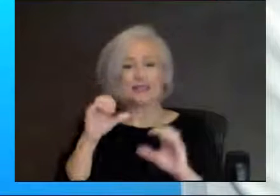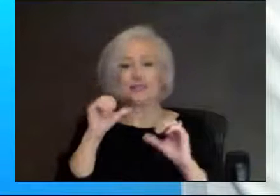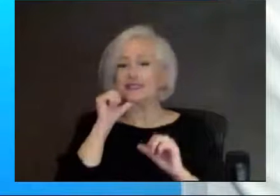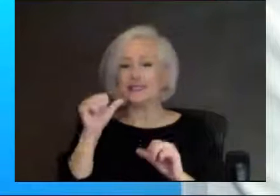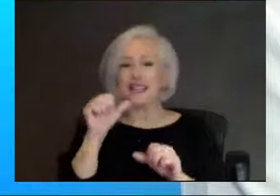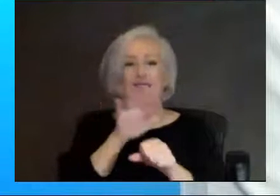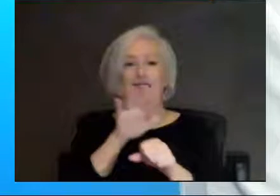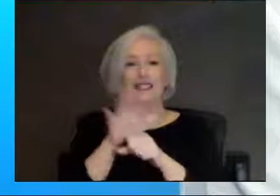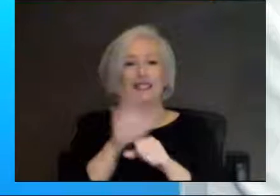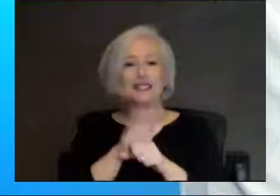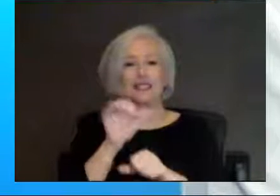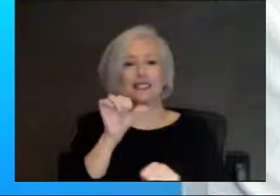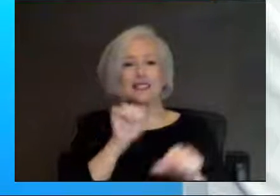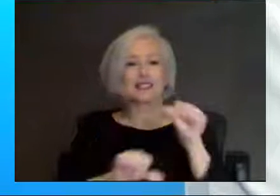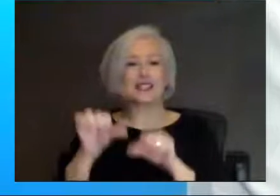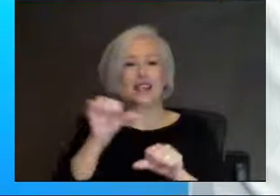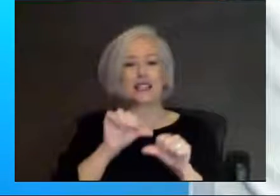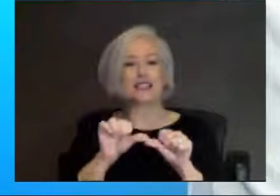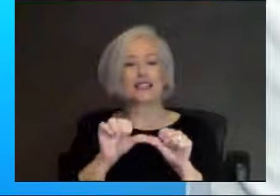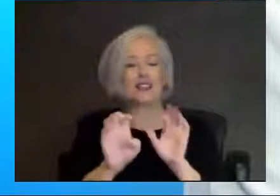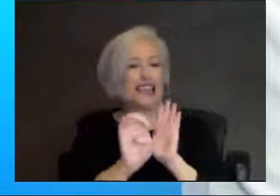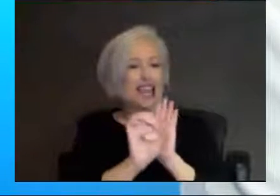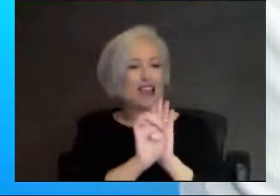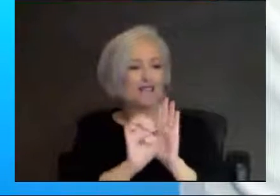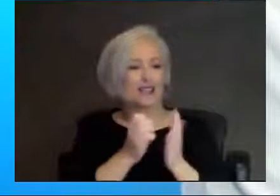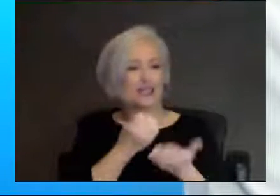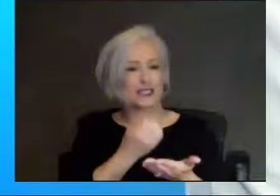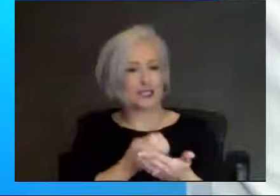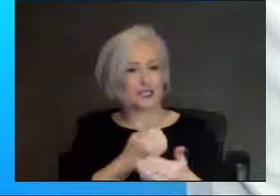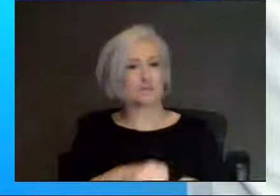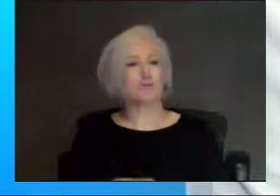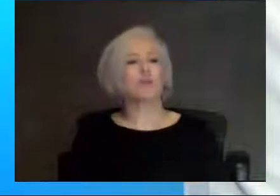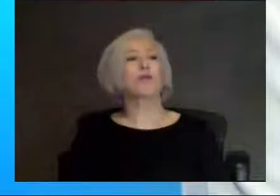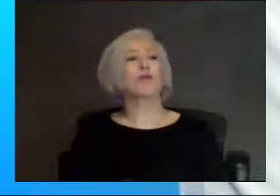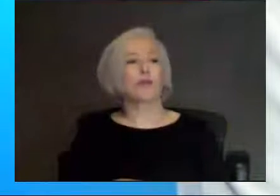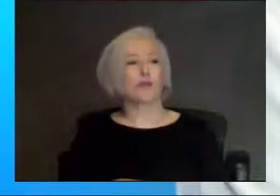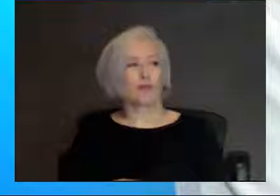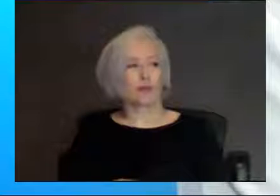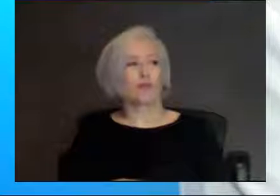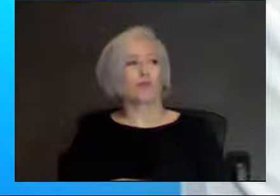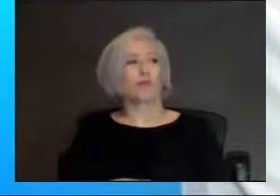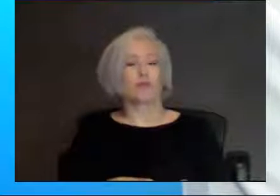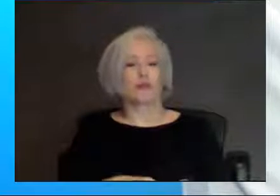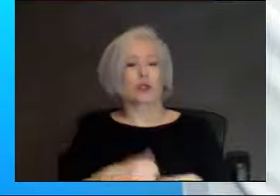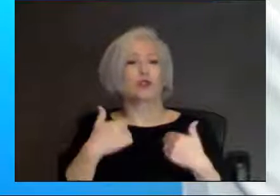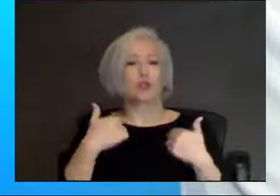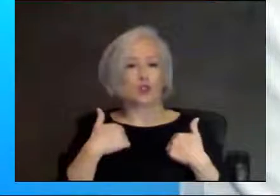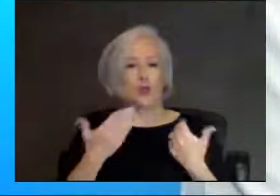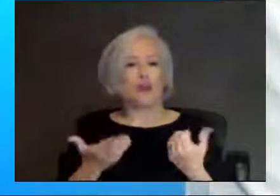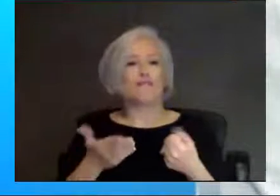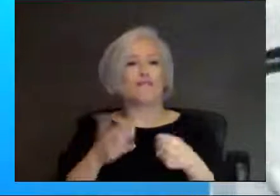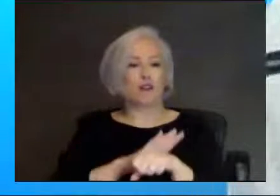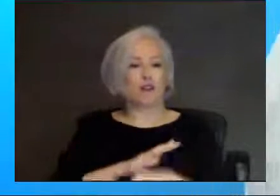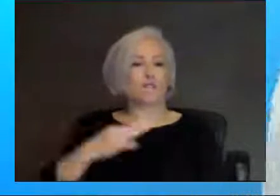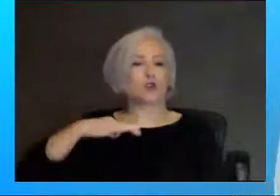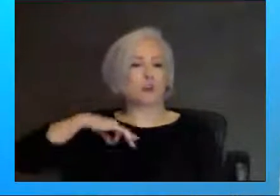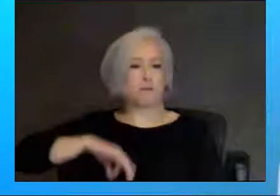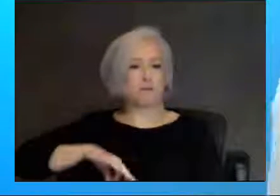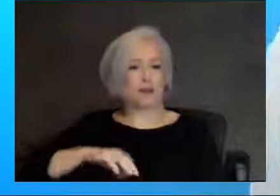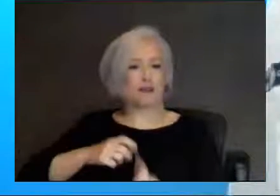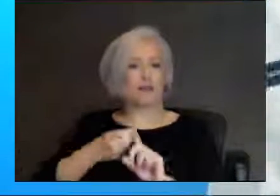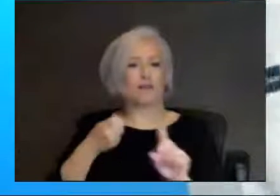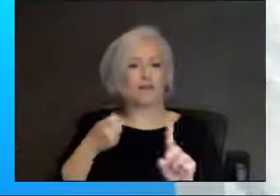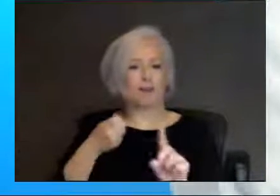scientific evidence to have that as a covered benefit. But